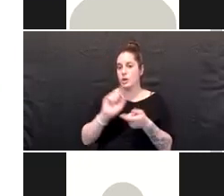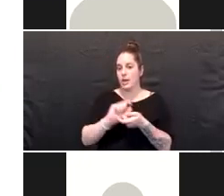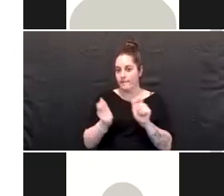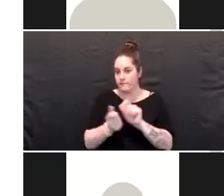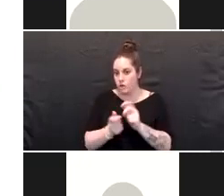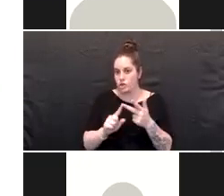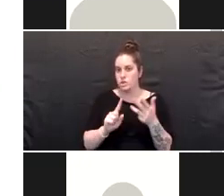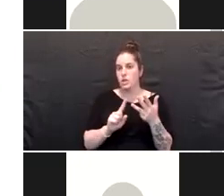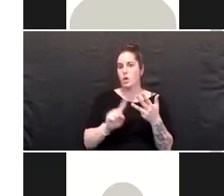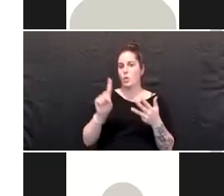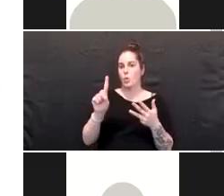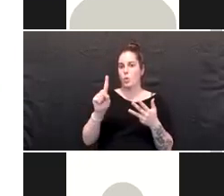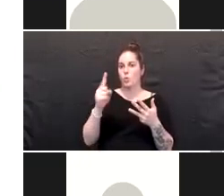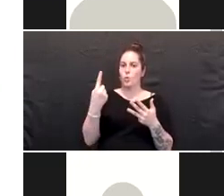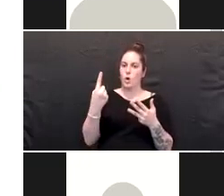motion,